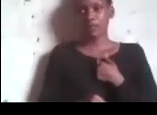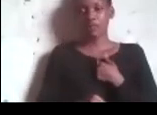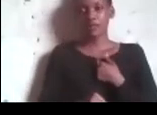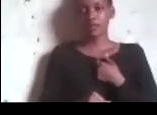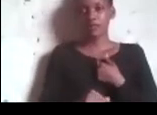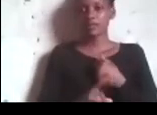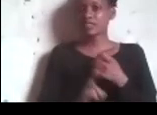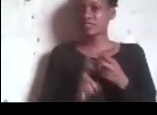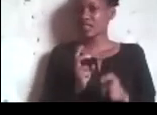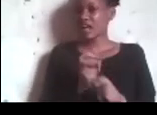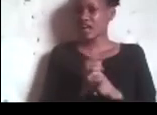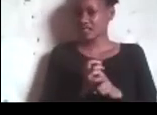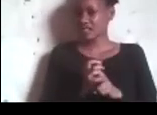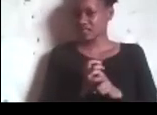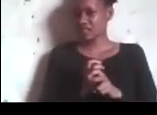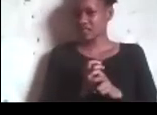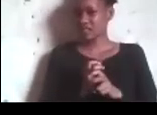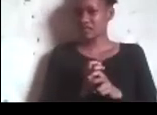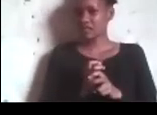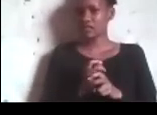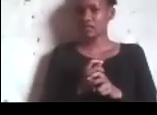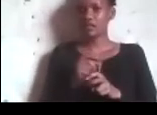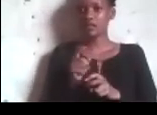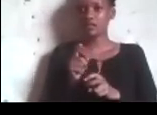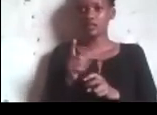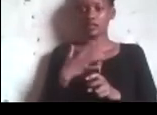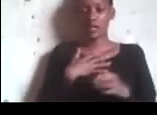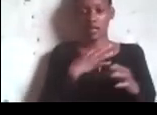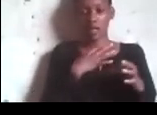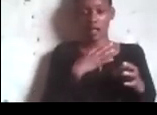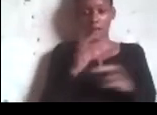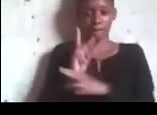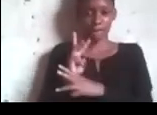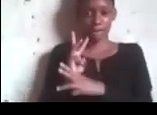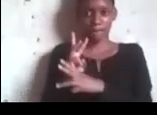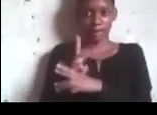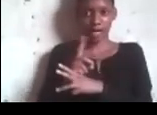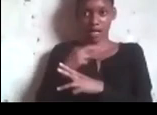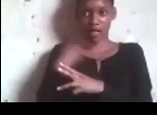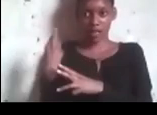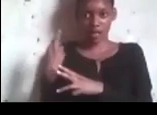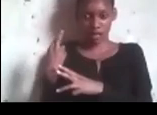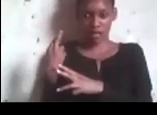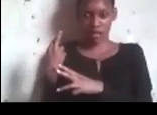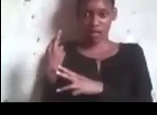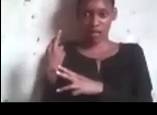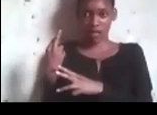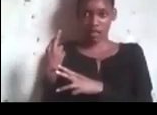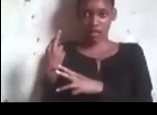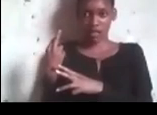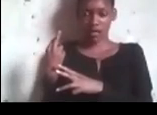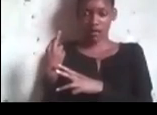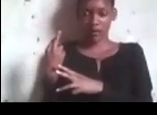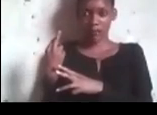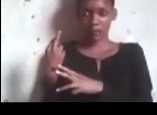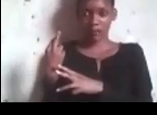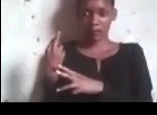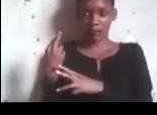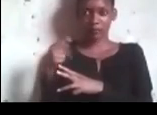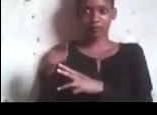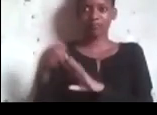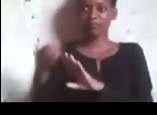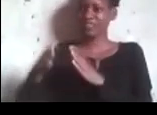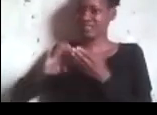consider the circumstances where the biological mother of the child is deceased or